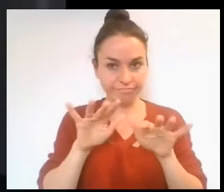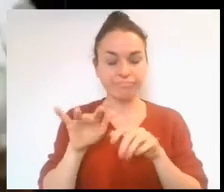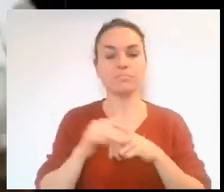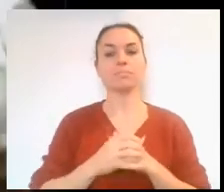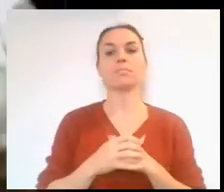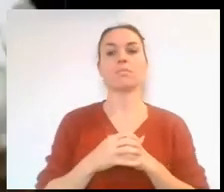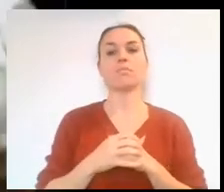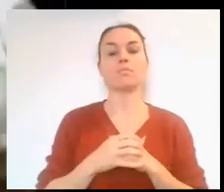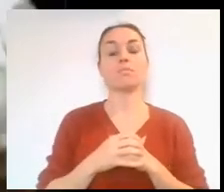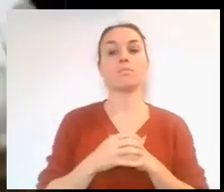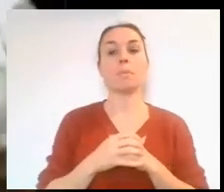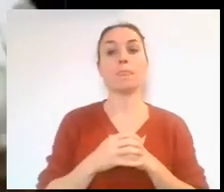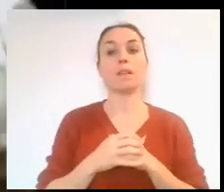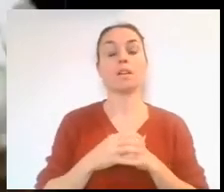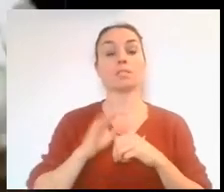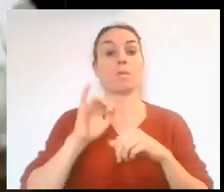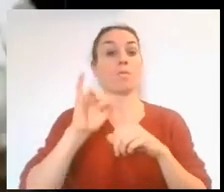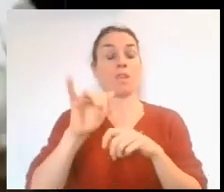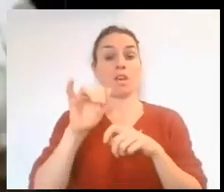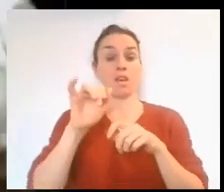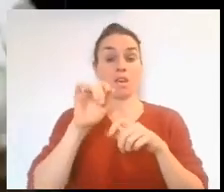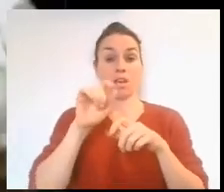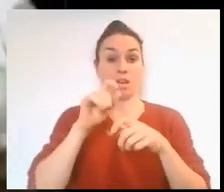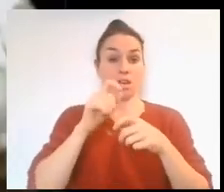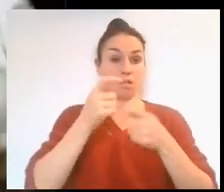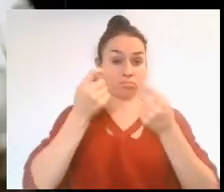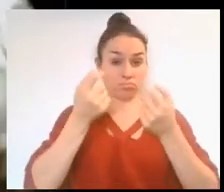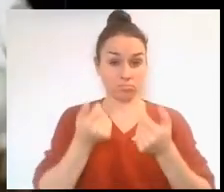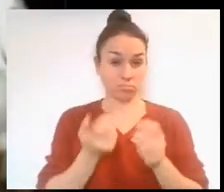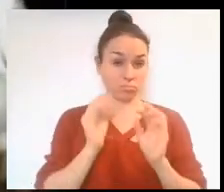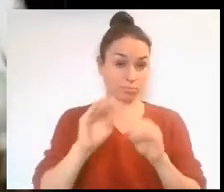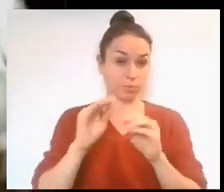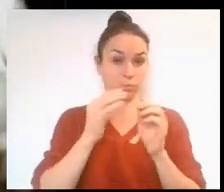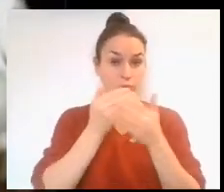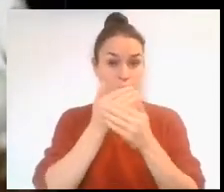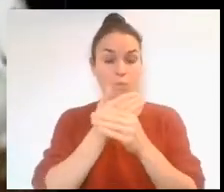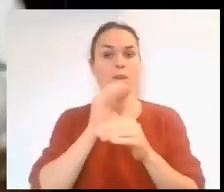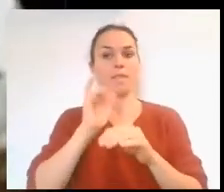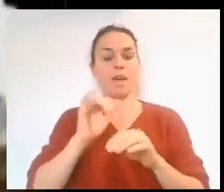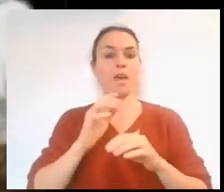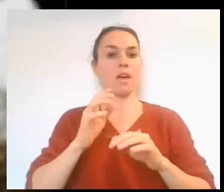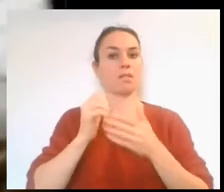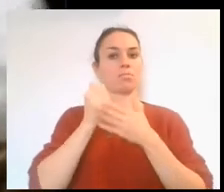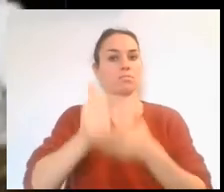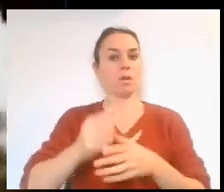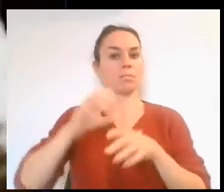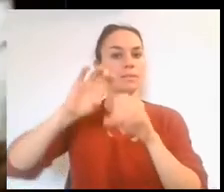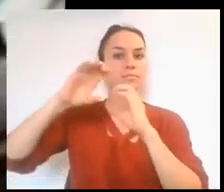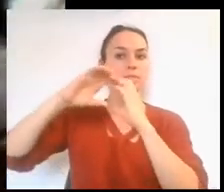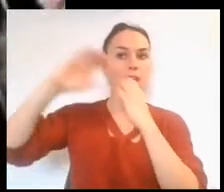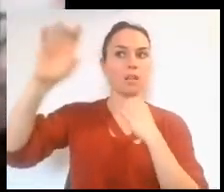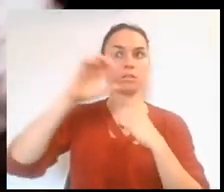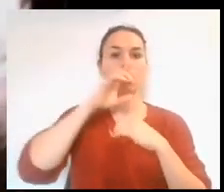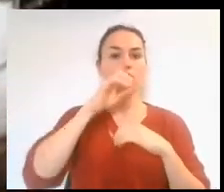operate so successfully. Every once in a while, things don't go according to plan, and